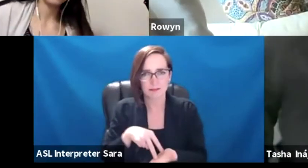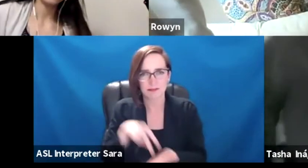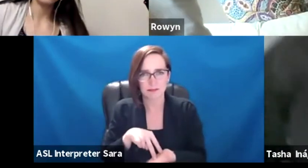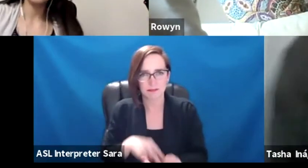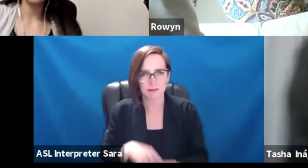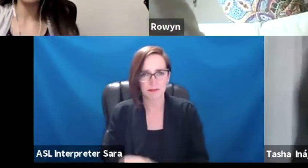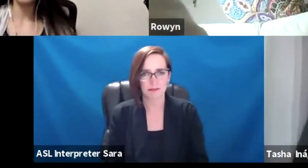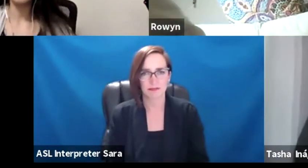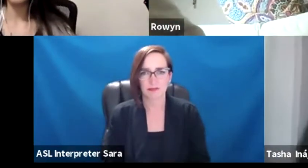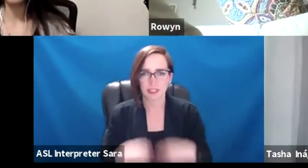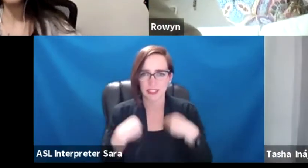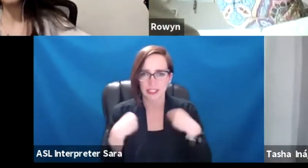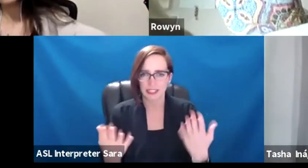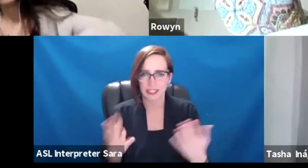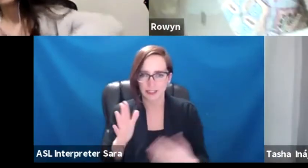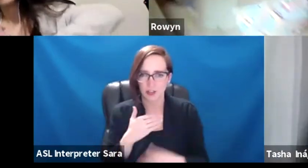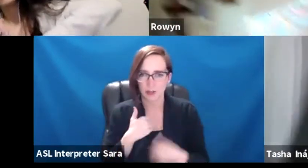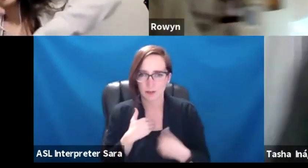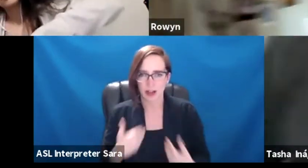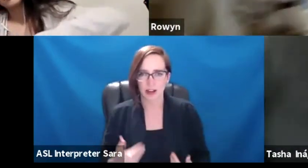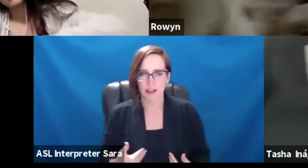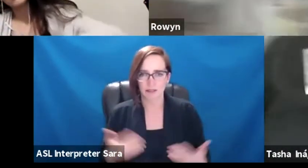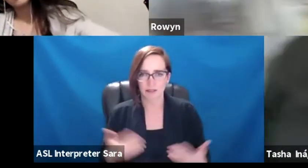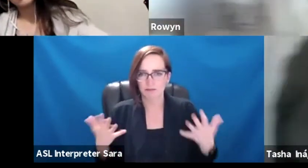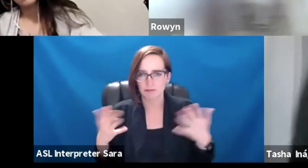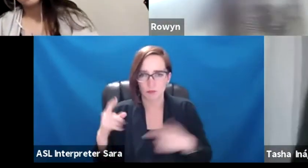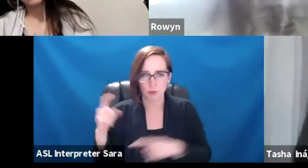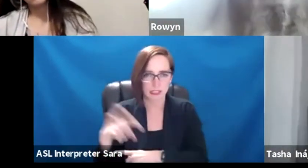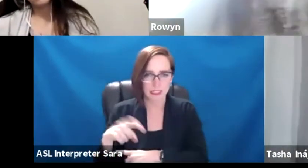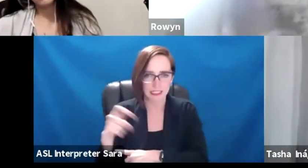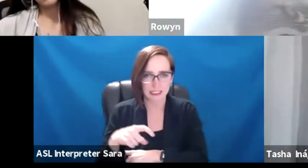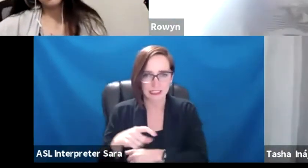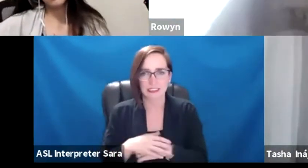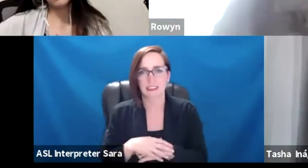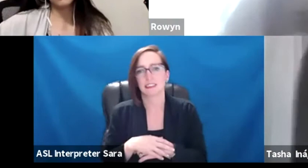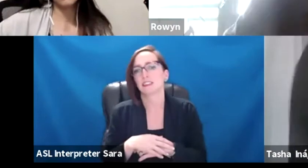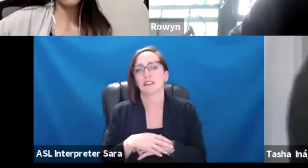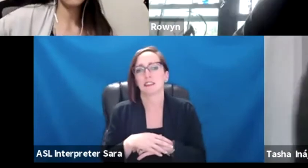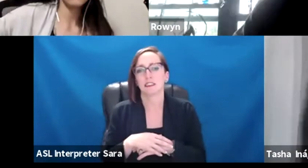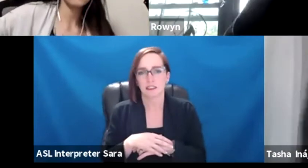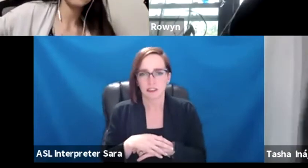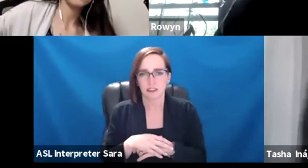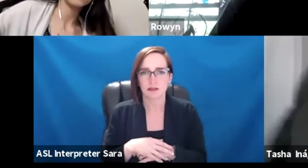Give your body what it needs. Be generous.